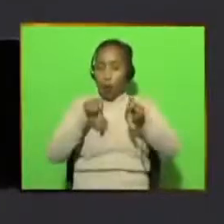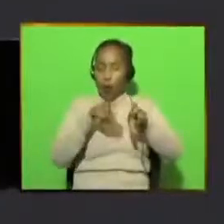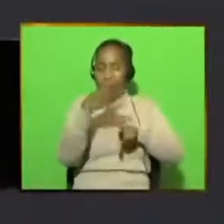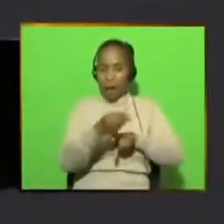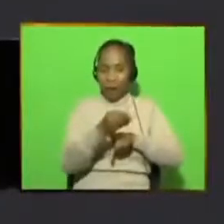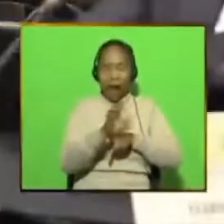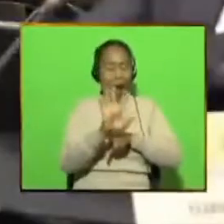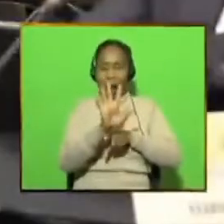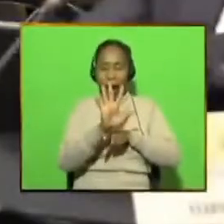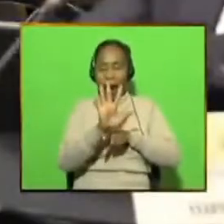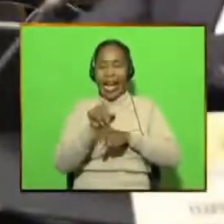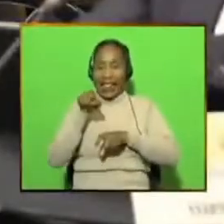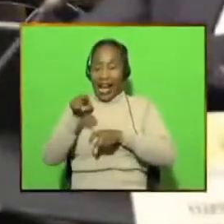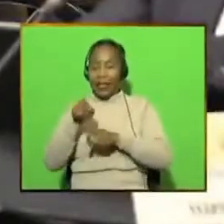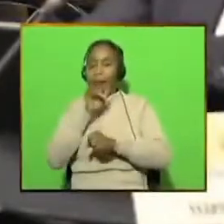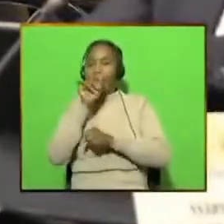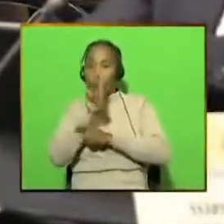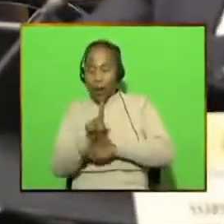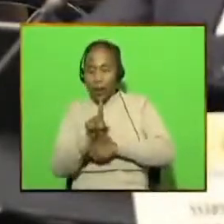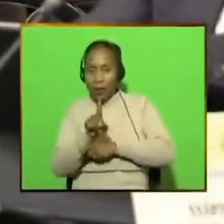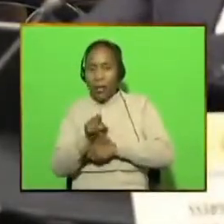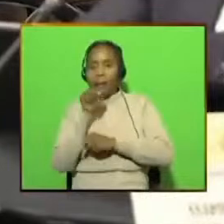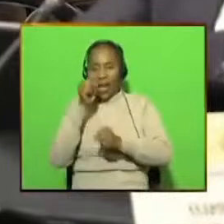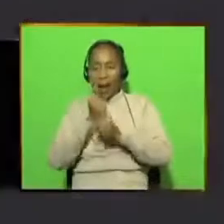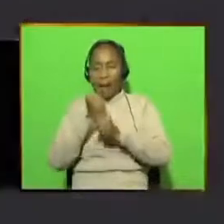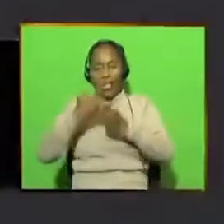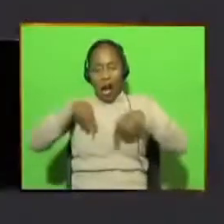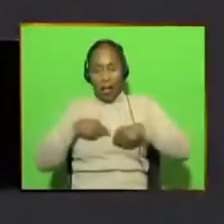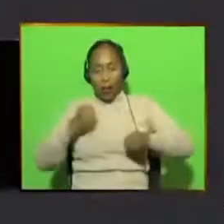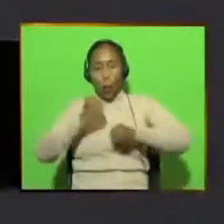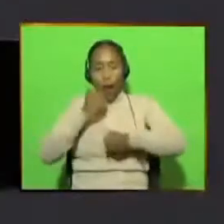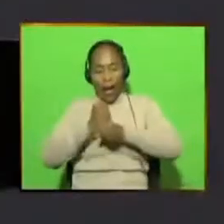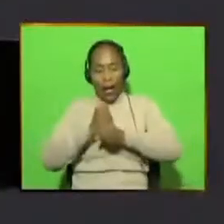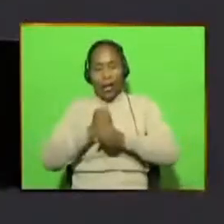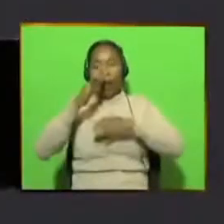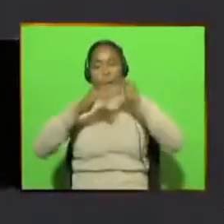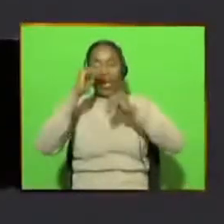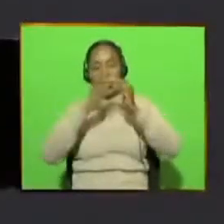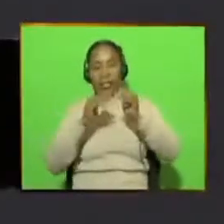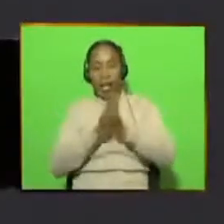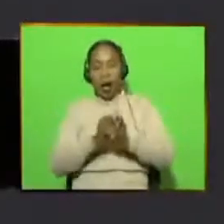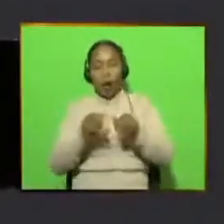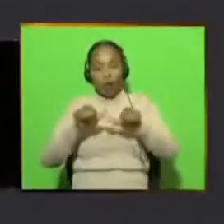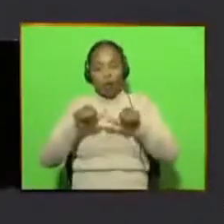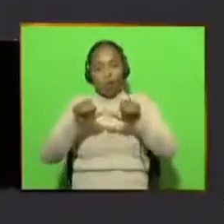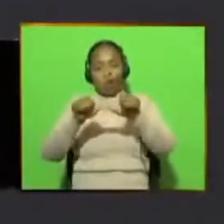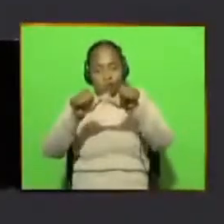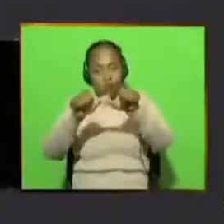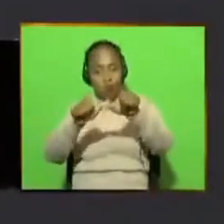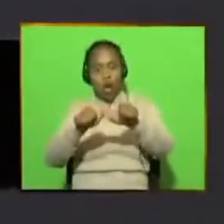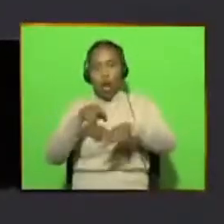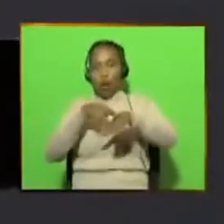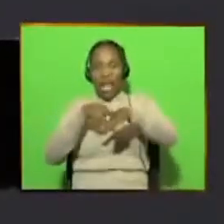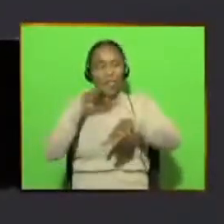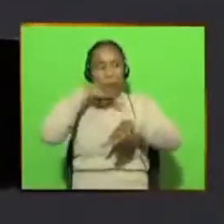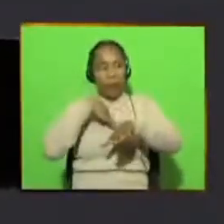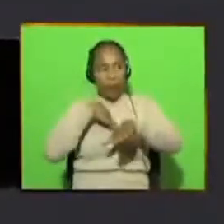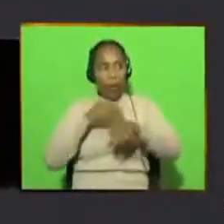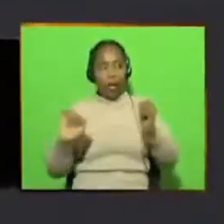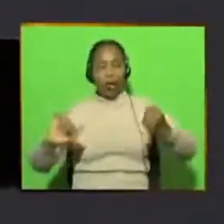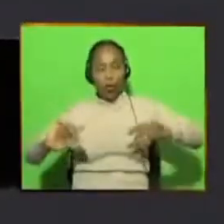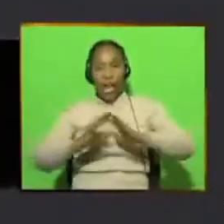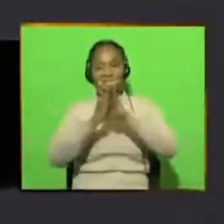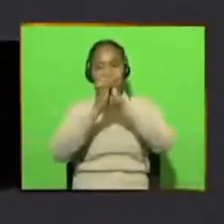together to build a prosperous, non-racial, united South Africa with a growing